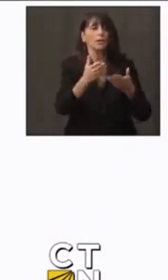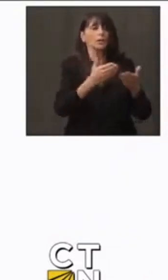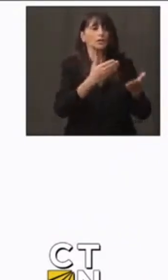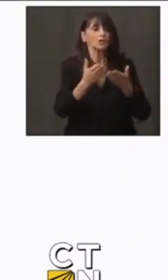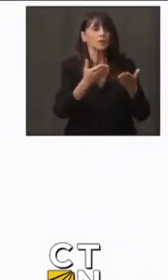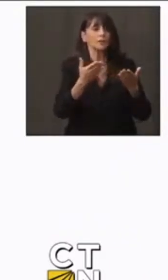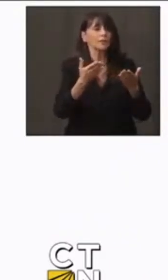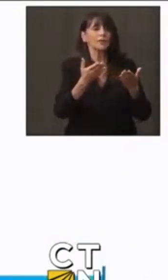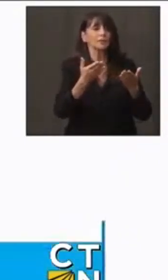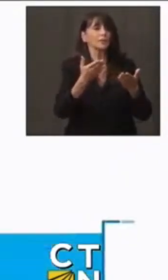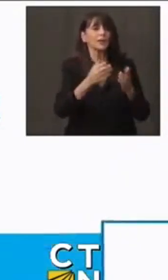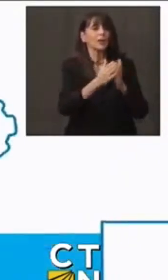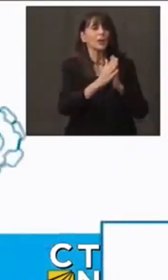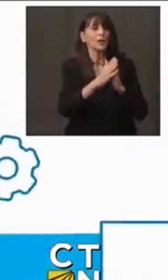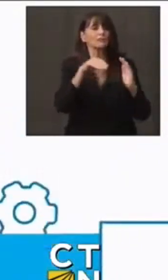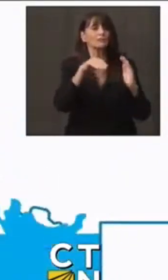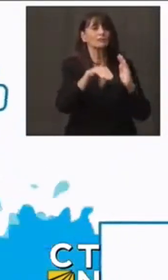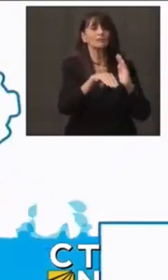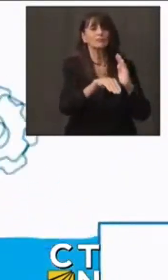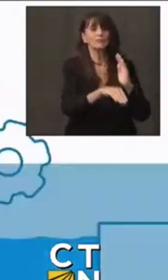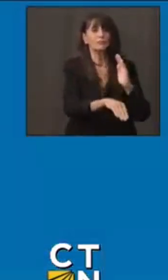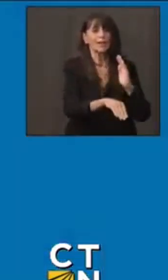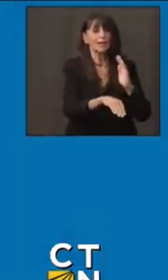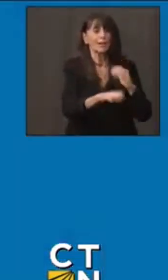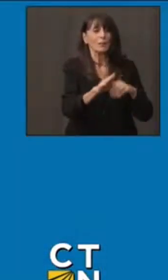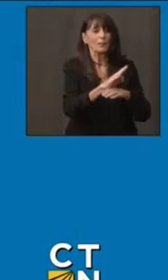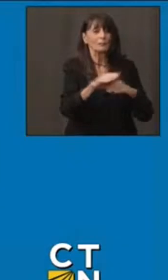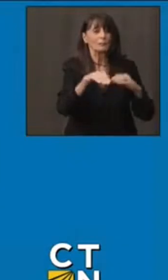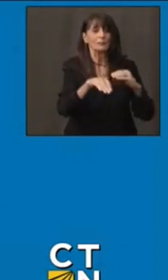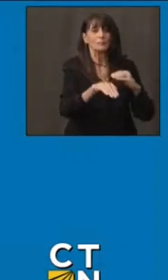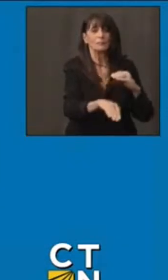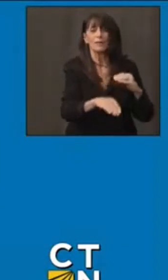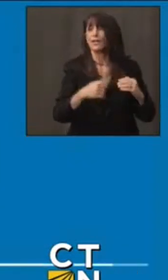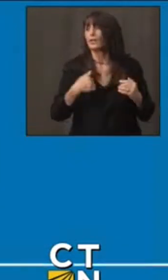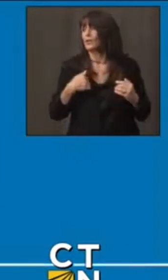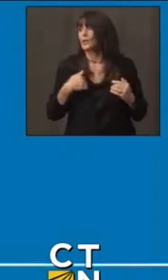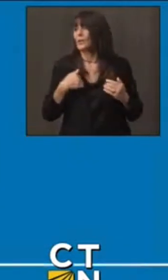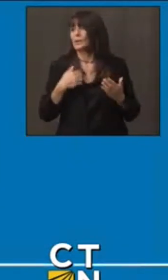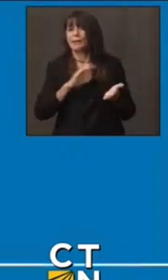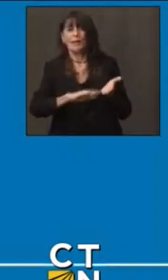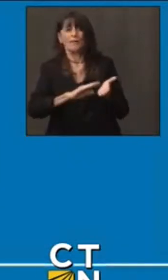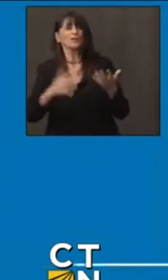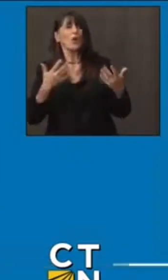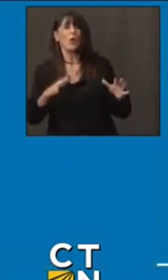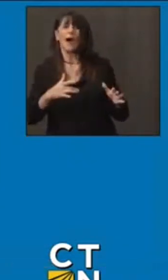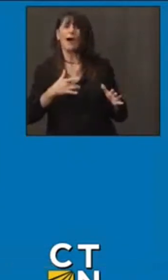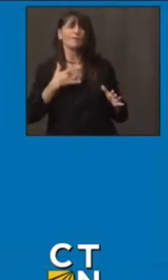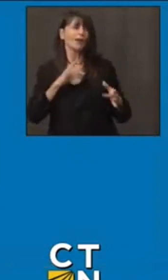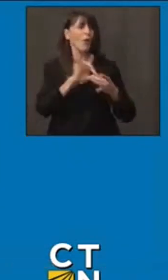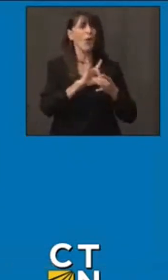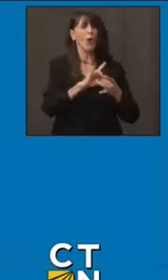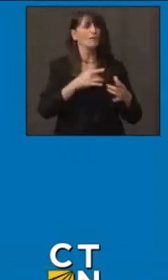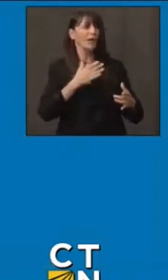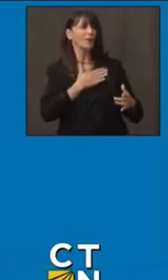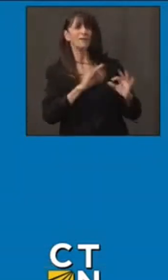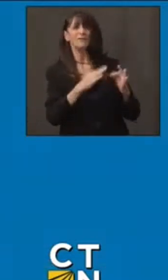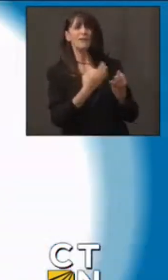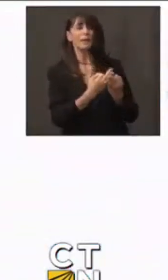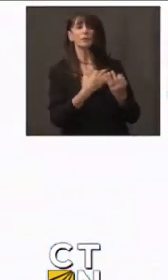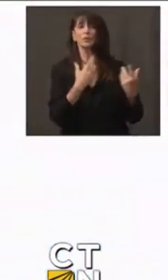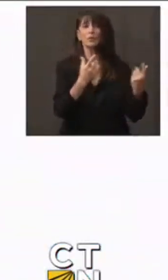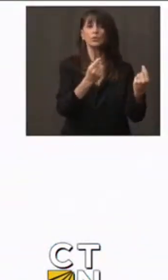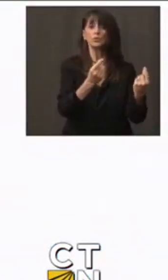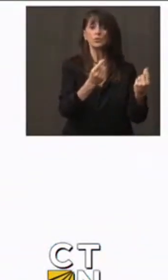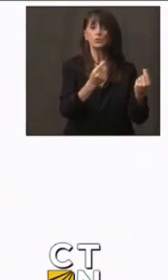down. The market goes in the tank. You don't want to lay off staff. They're like family. But what else can you do? The